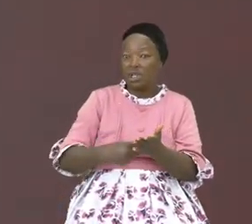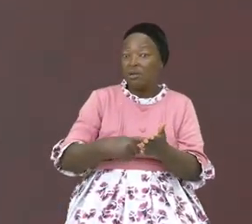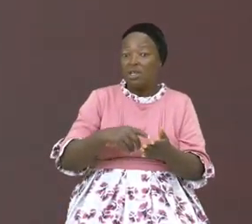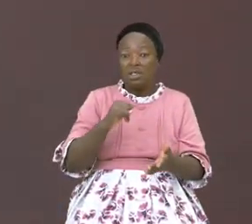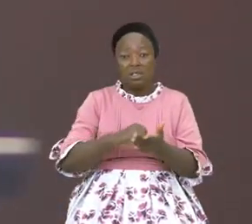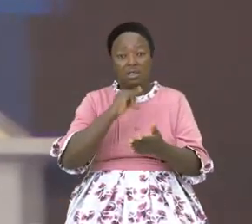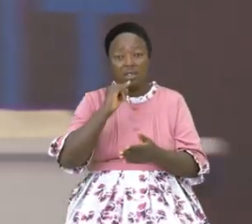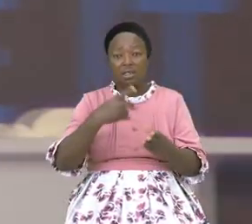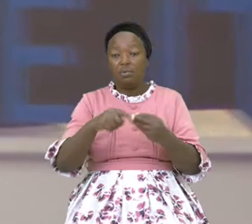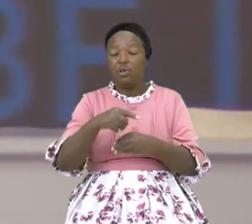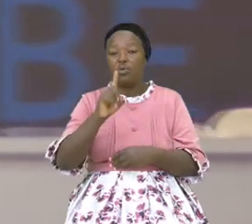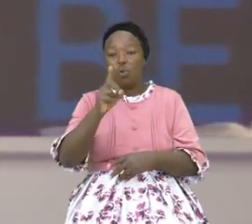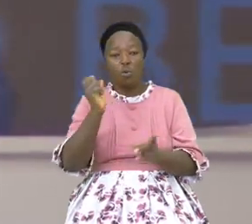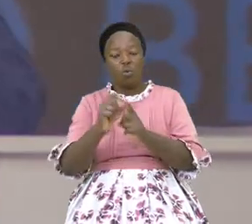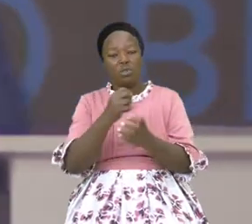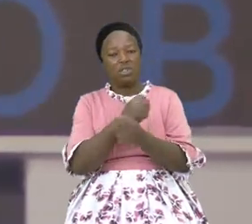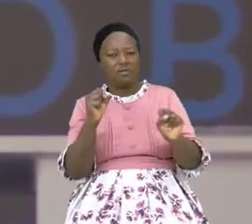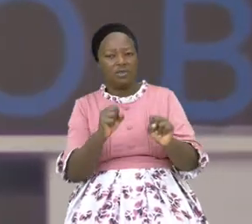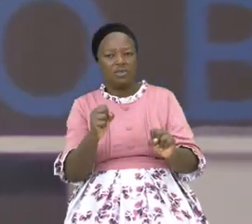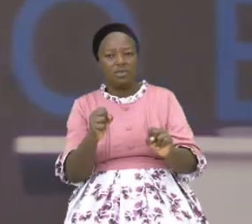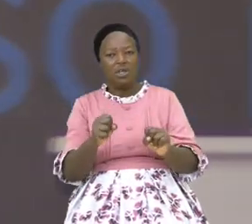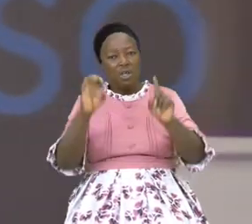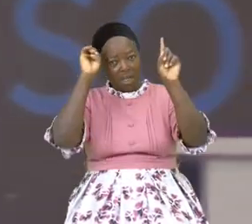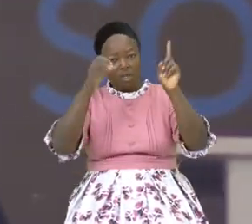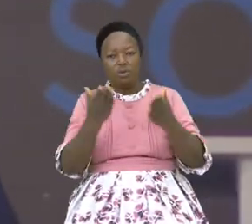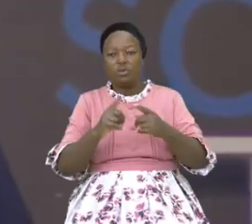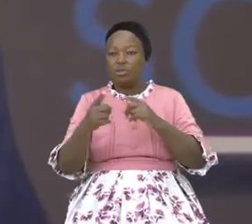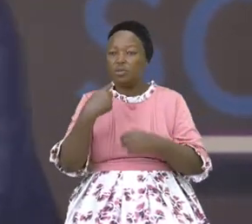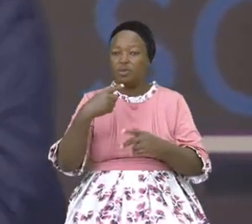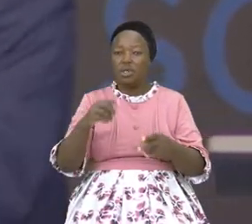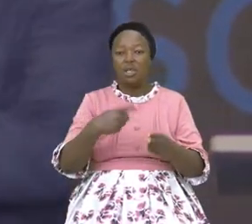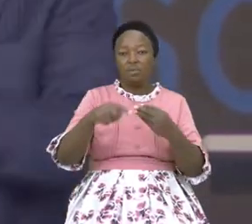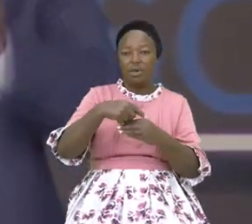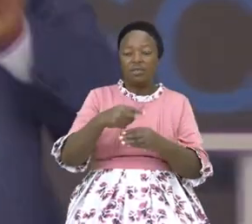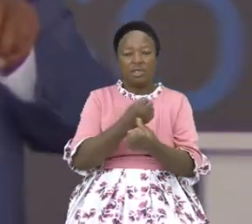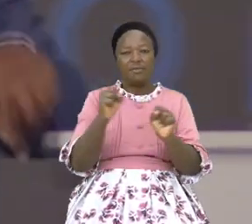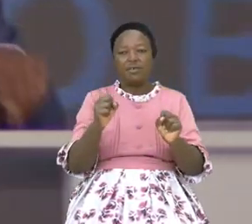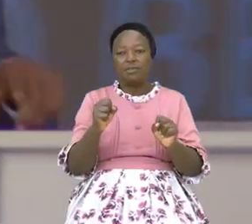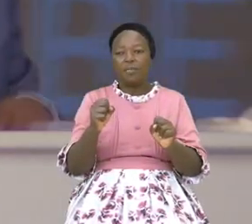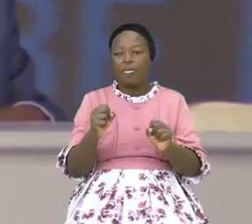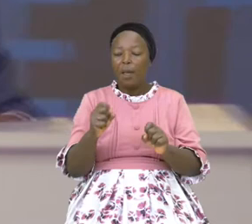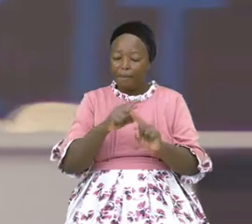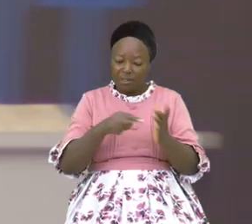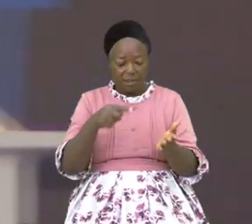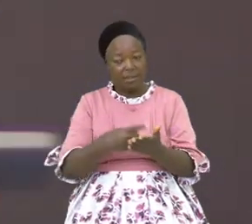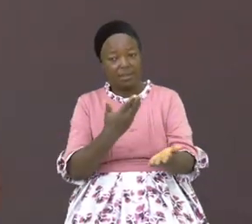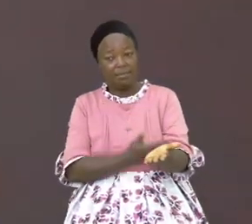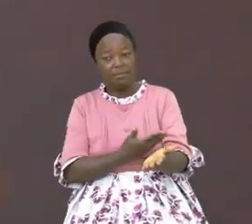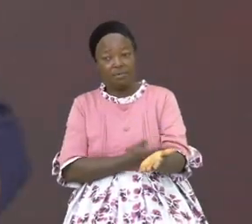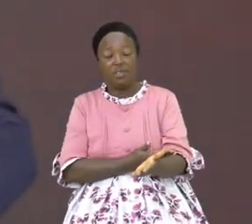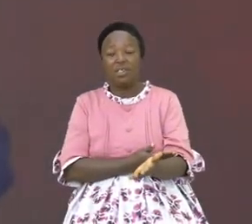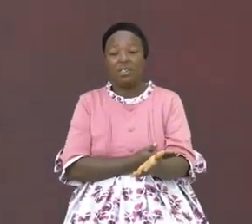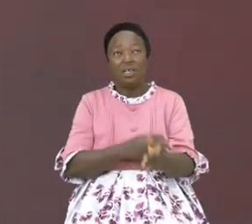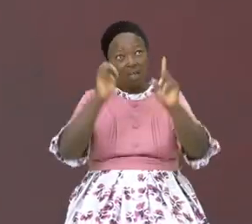about one word, salvation. He wants to speak about salvation. But this morning, he wants